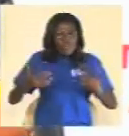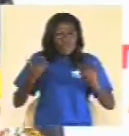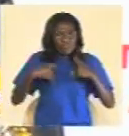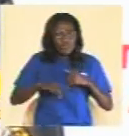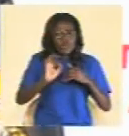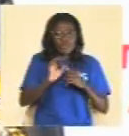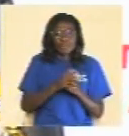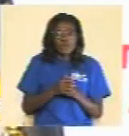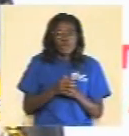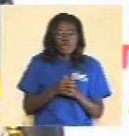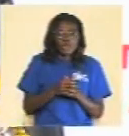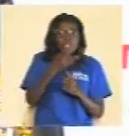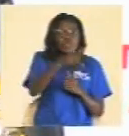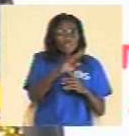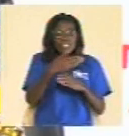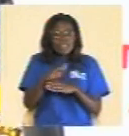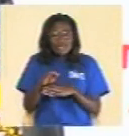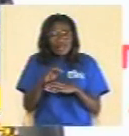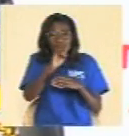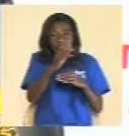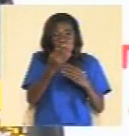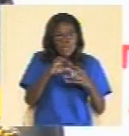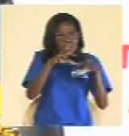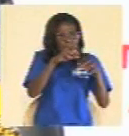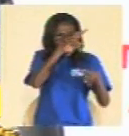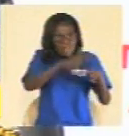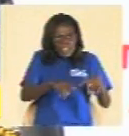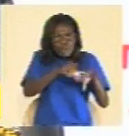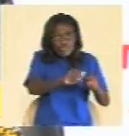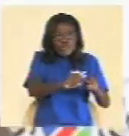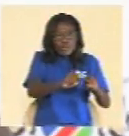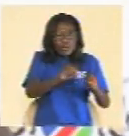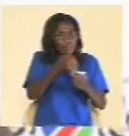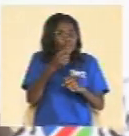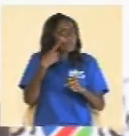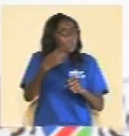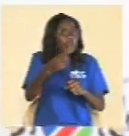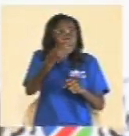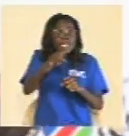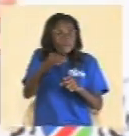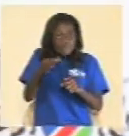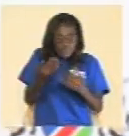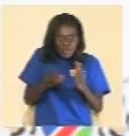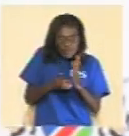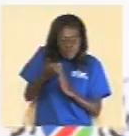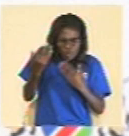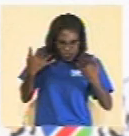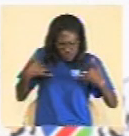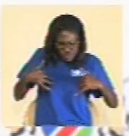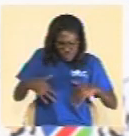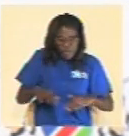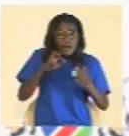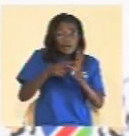not because of the disease itself. At the early stage, you do not see that. Okay. Sister,